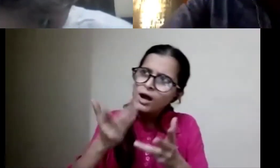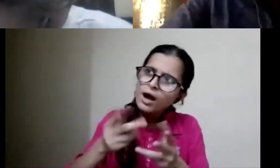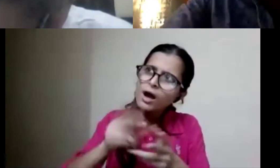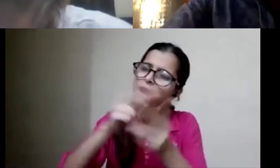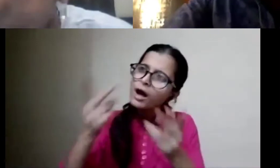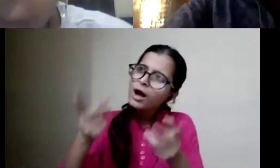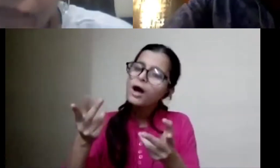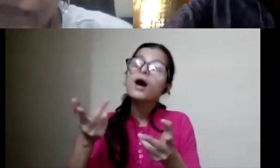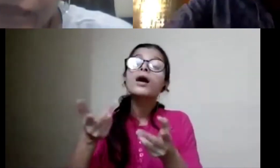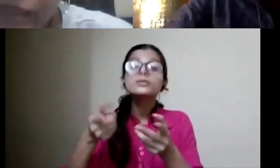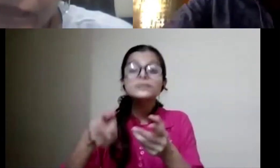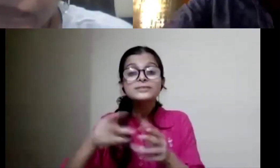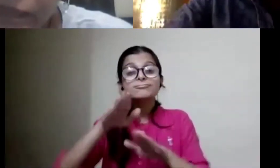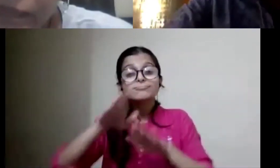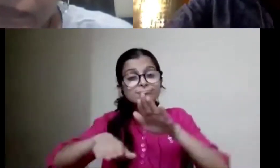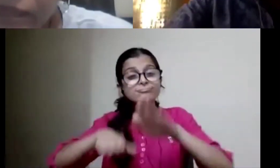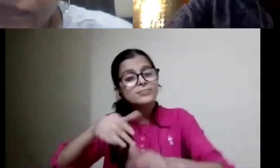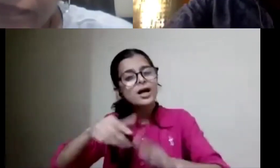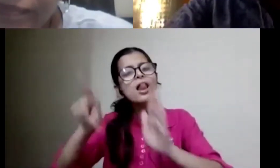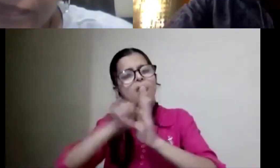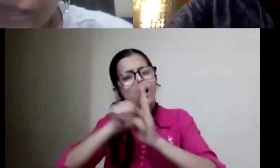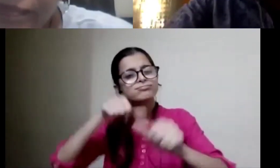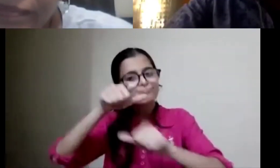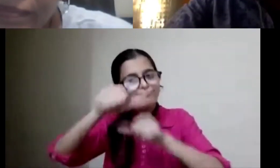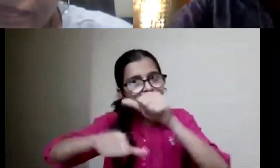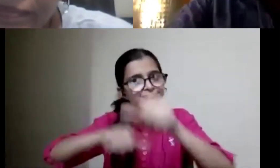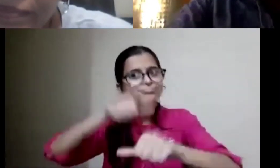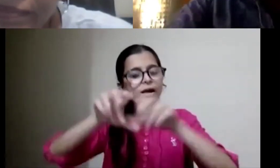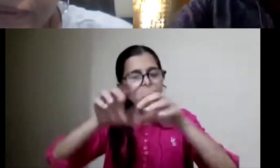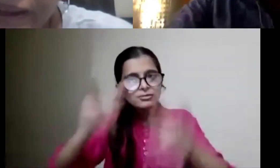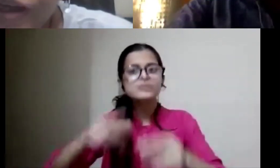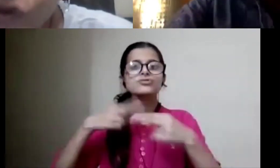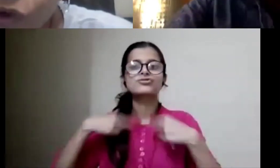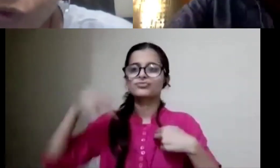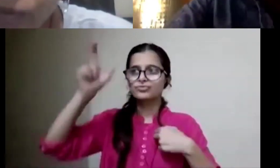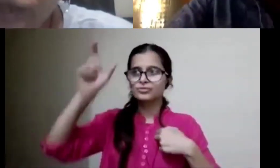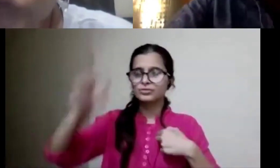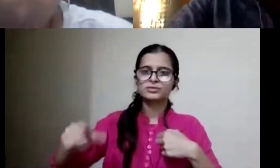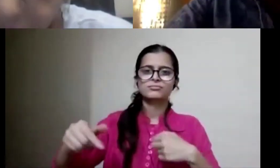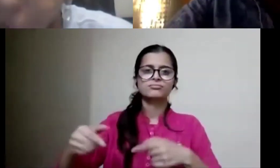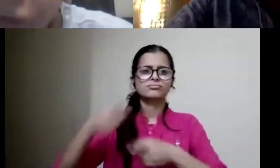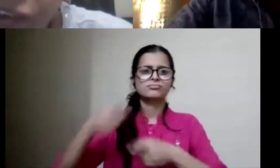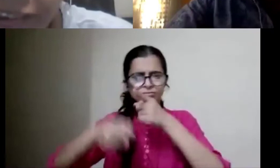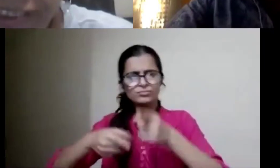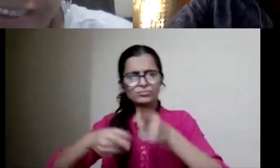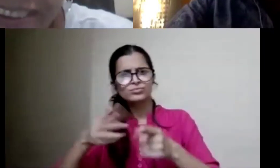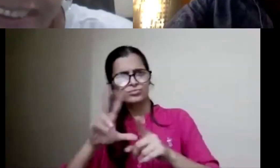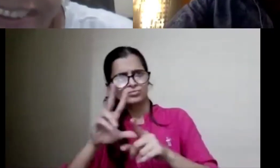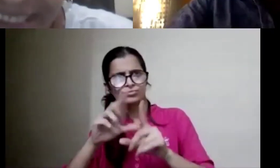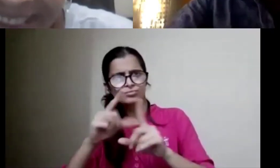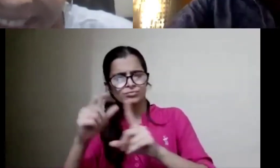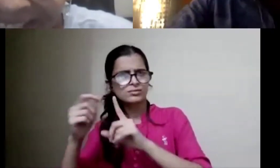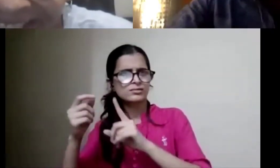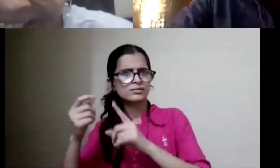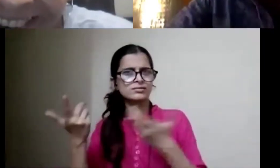so at every step of the legal process, judges exercise discretion, judges exercise. But do they acknowledge it?